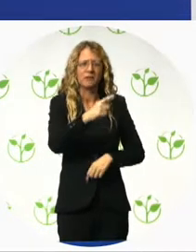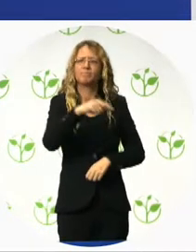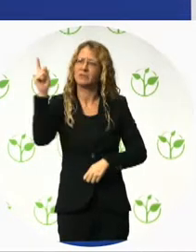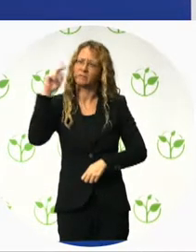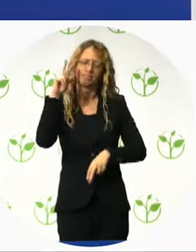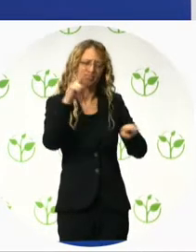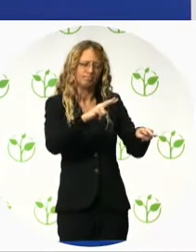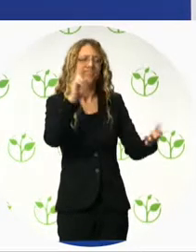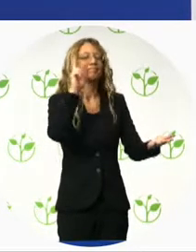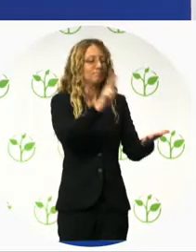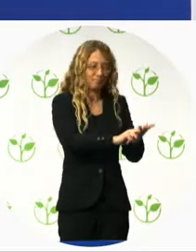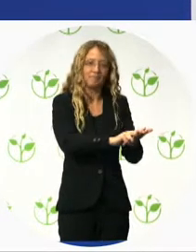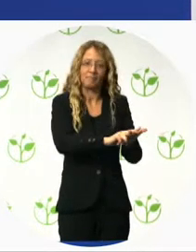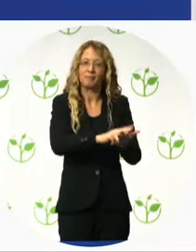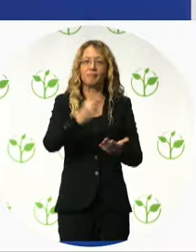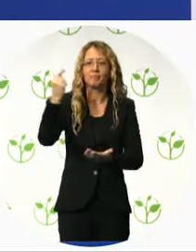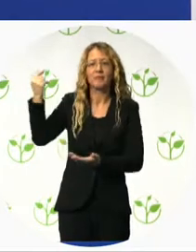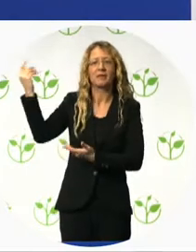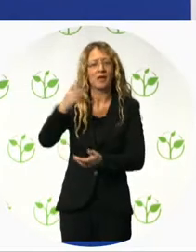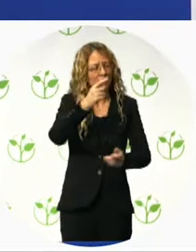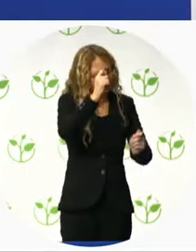their disabilities in their different areas.